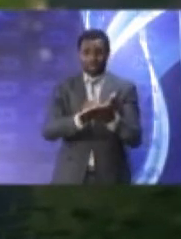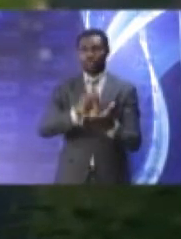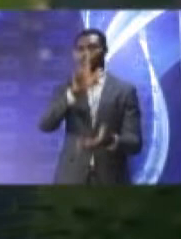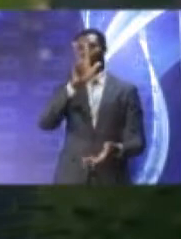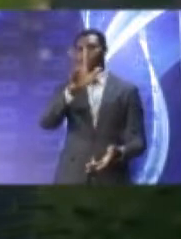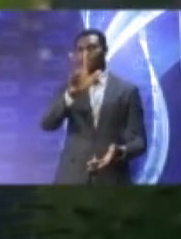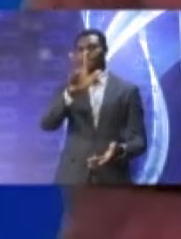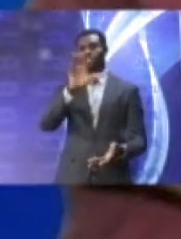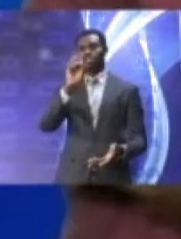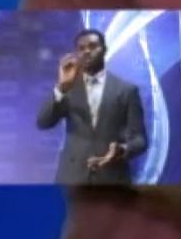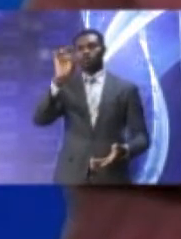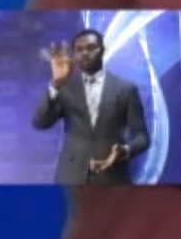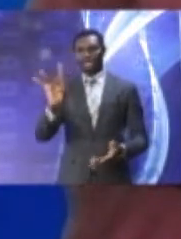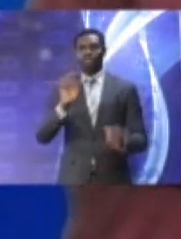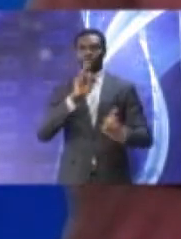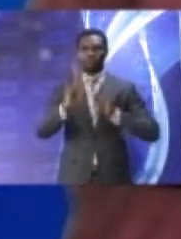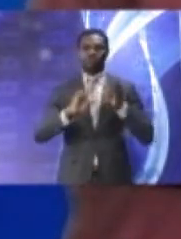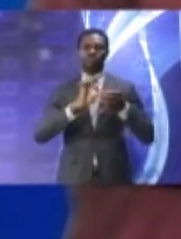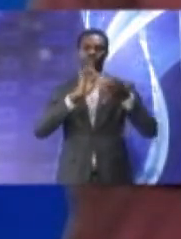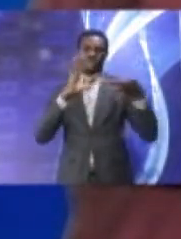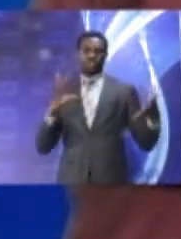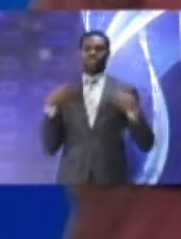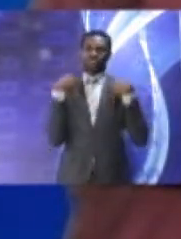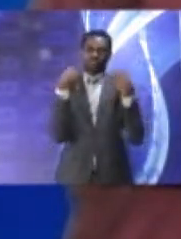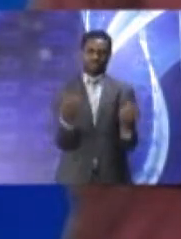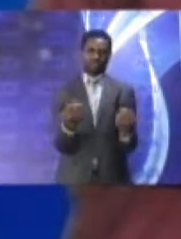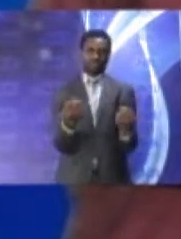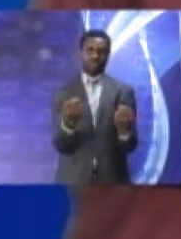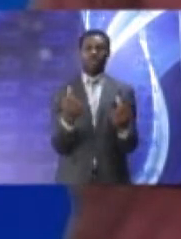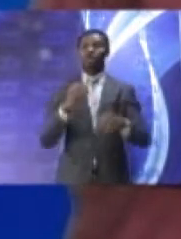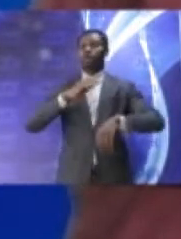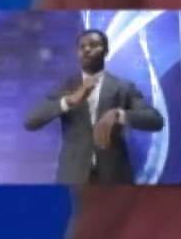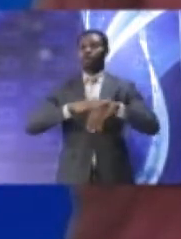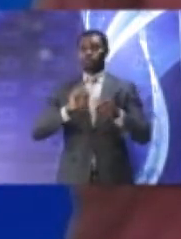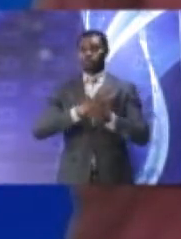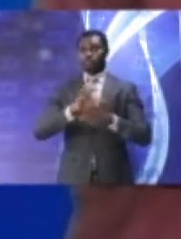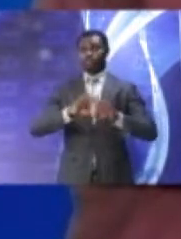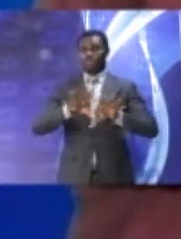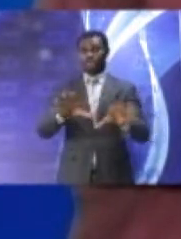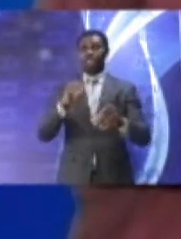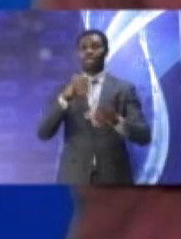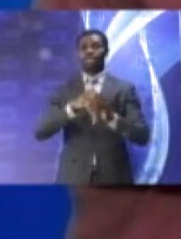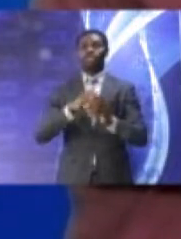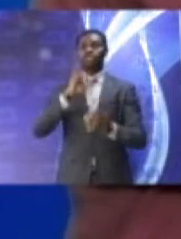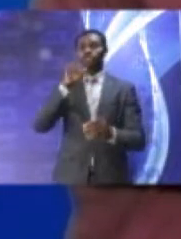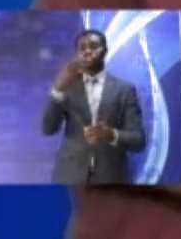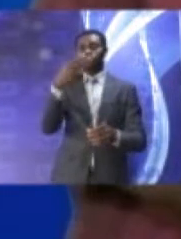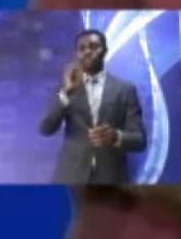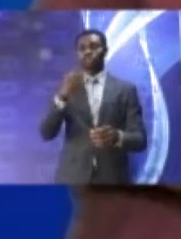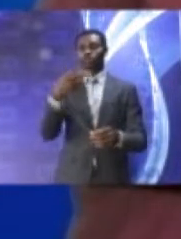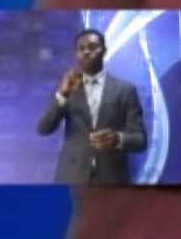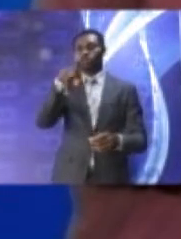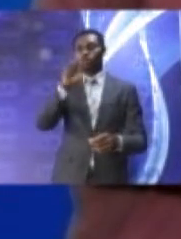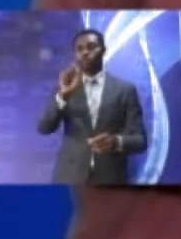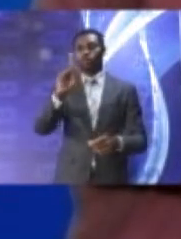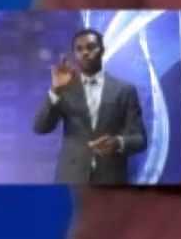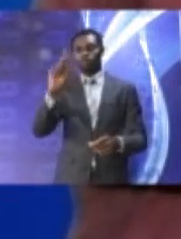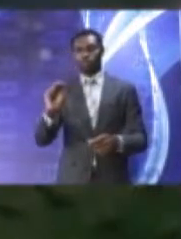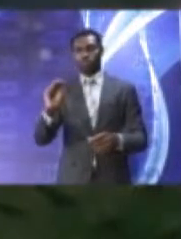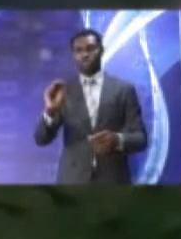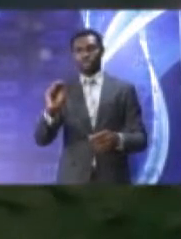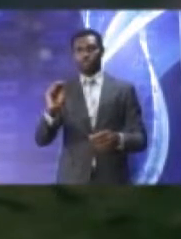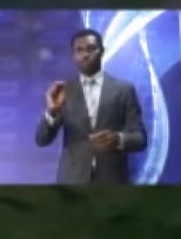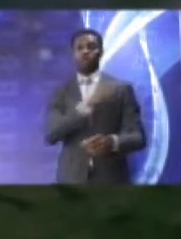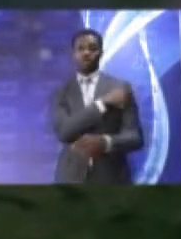114,308 recoveries. And on the COVID-19 Resource Center of Johns Hopkins University dashboard at about 6:50 p.m.